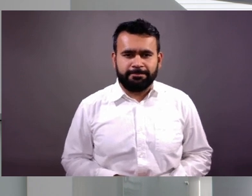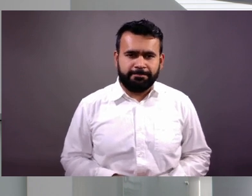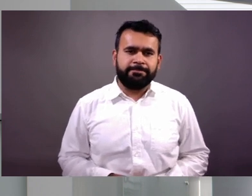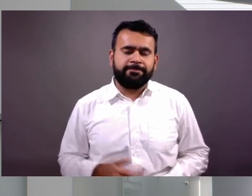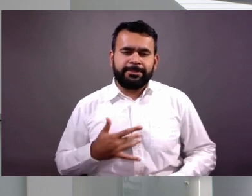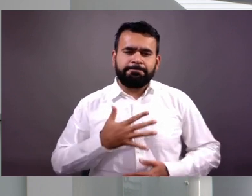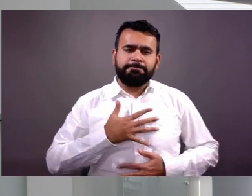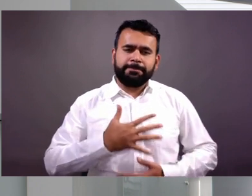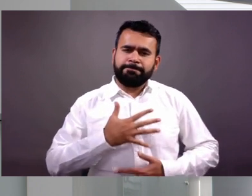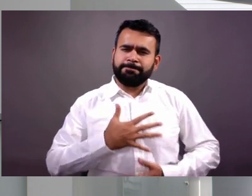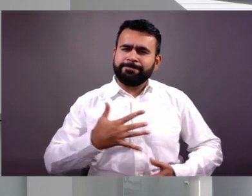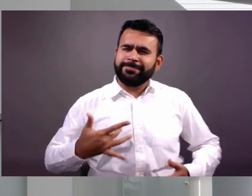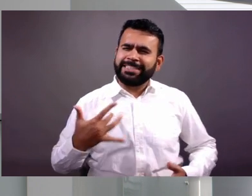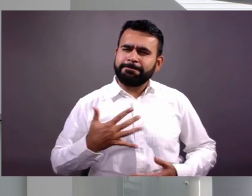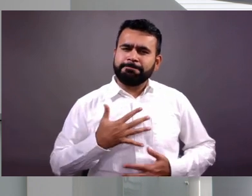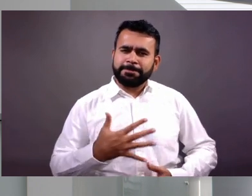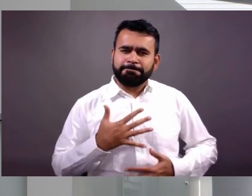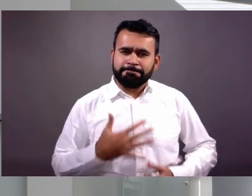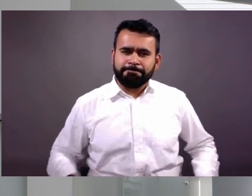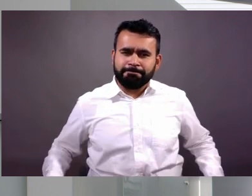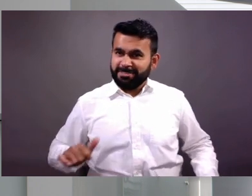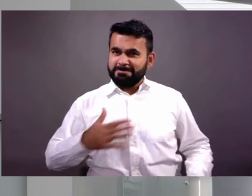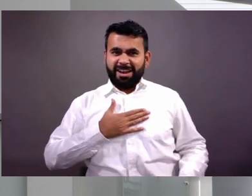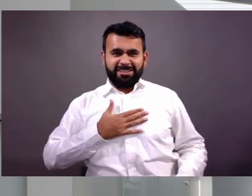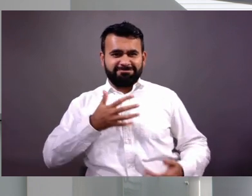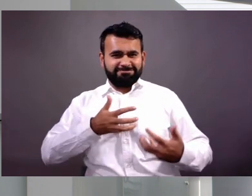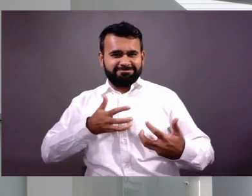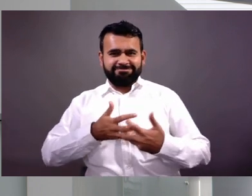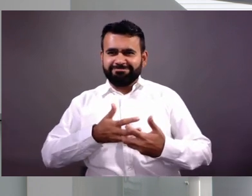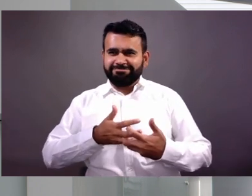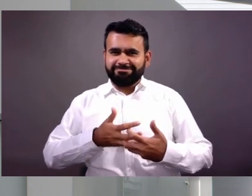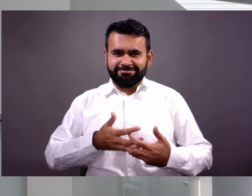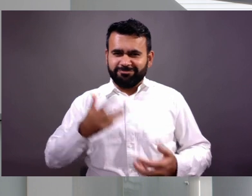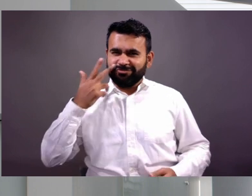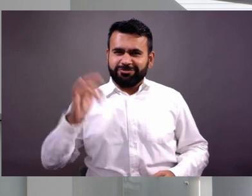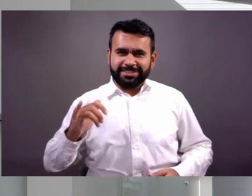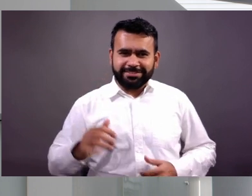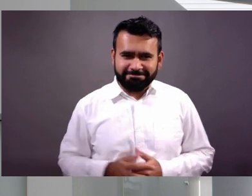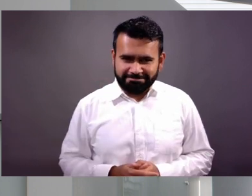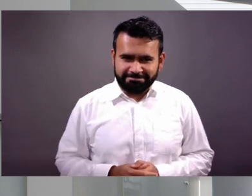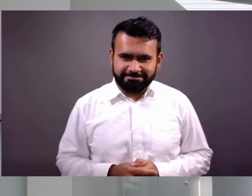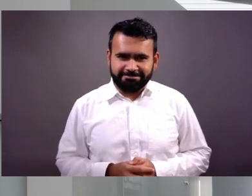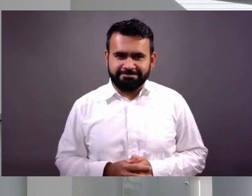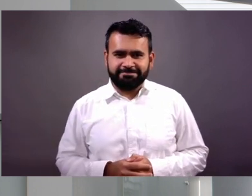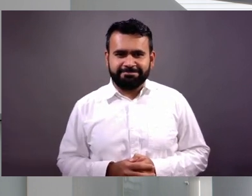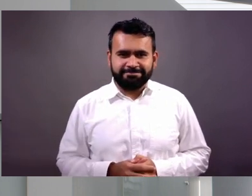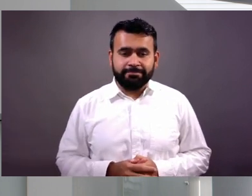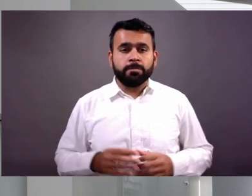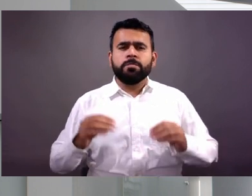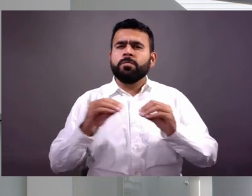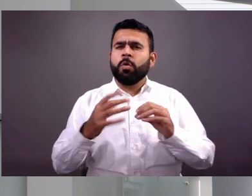it in your chest. So that's my adaptation. I think also if you wanted to stay stationary, you could